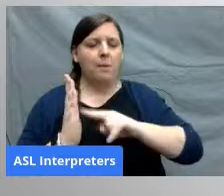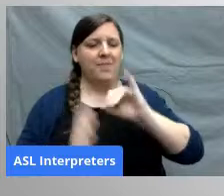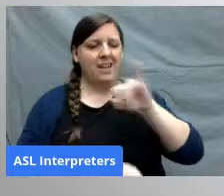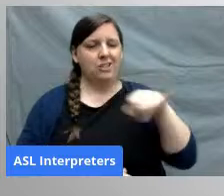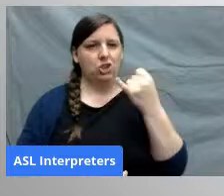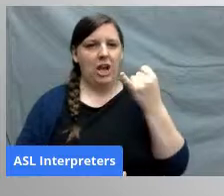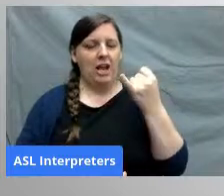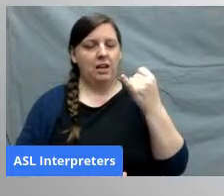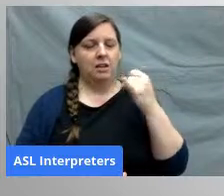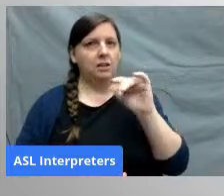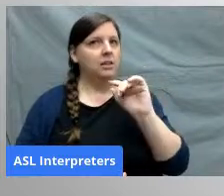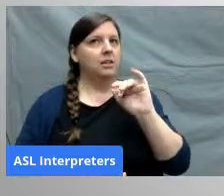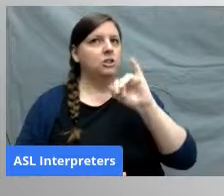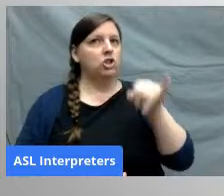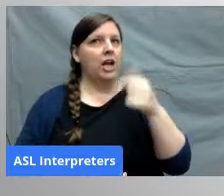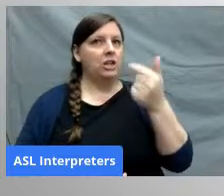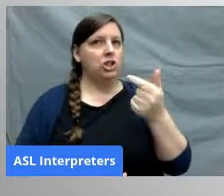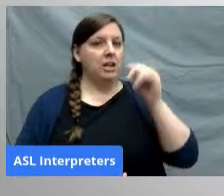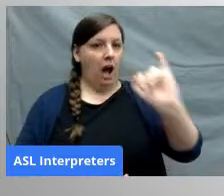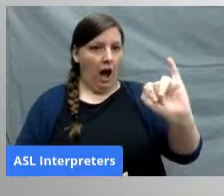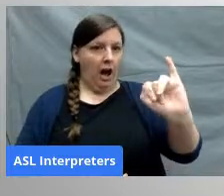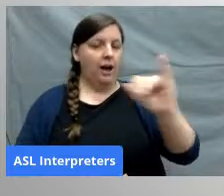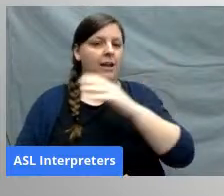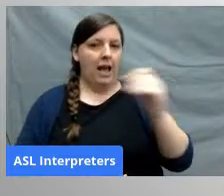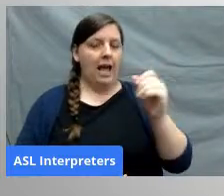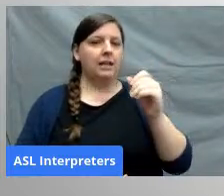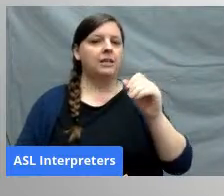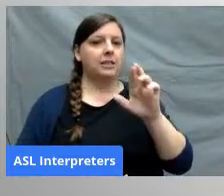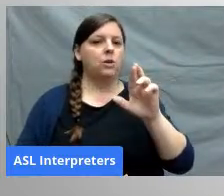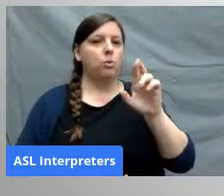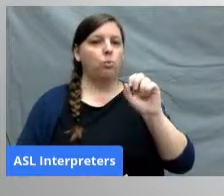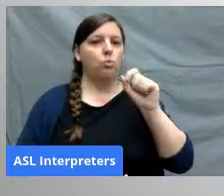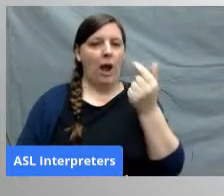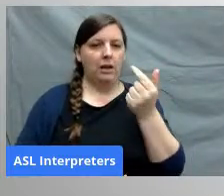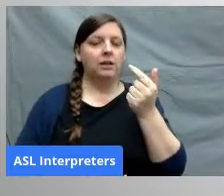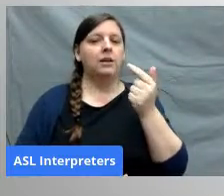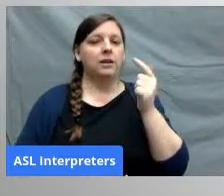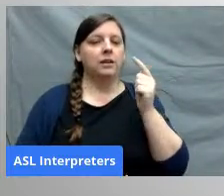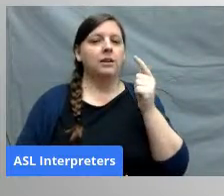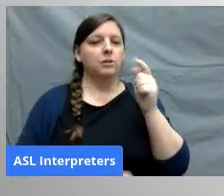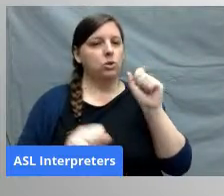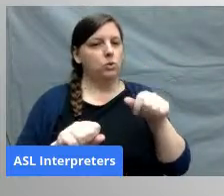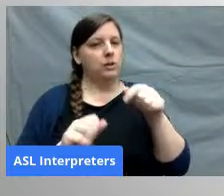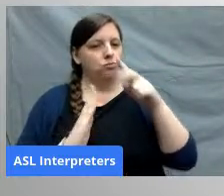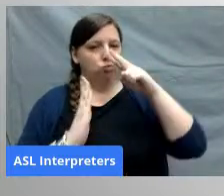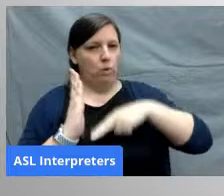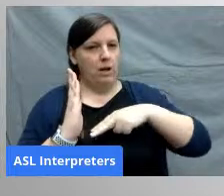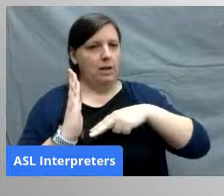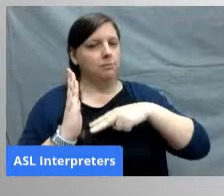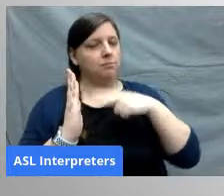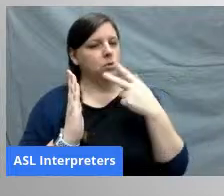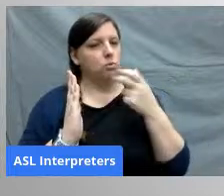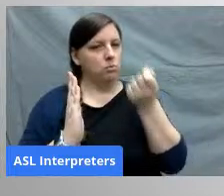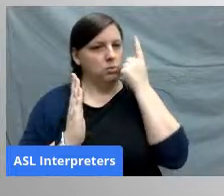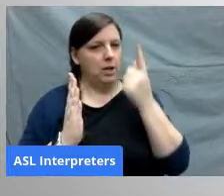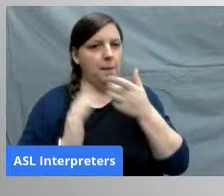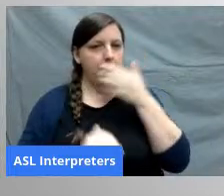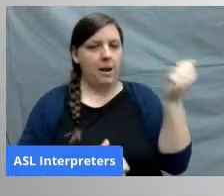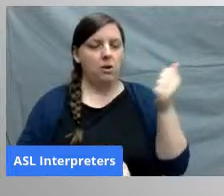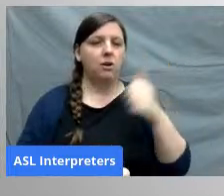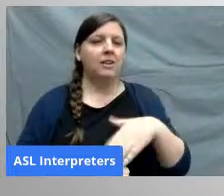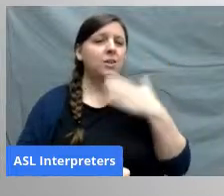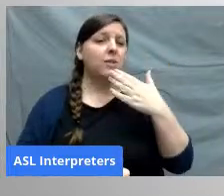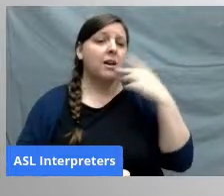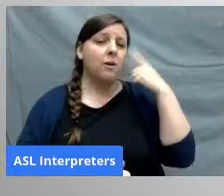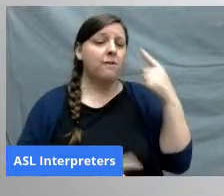JGI and its regulation. And thank you, Mr. Harris, for pointing that out. Yeah, thank you. Yeah. And just a reminder, the J's